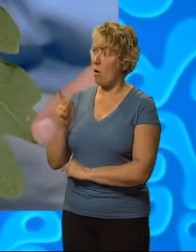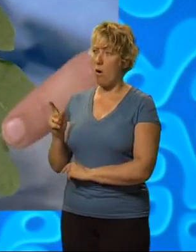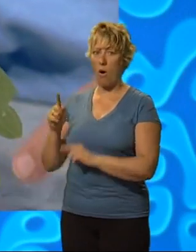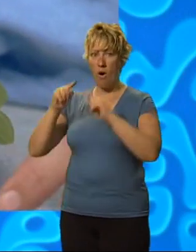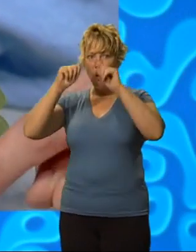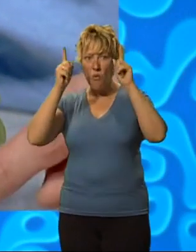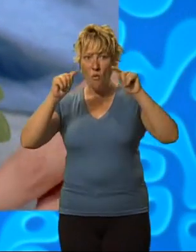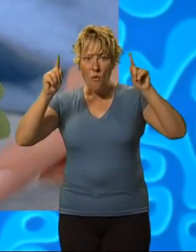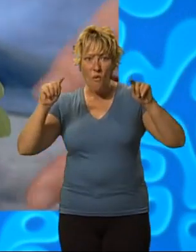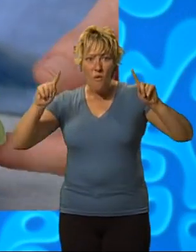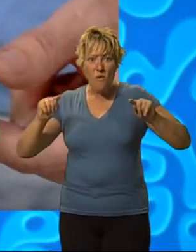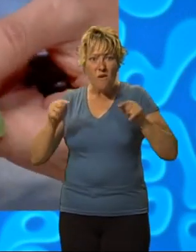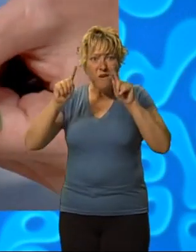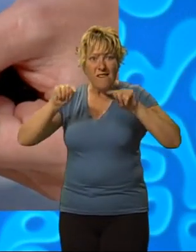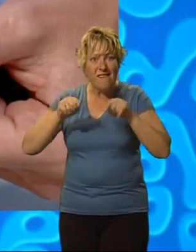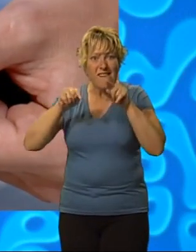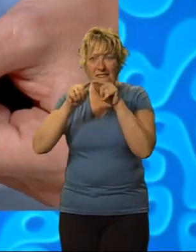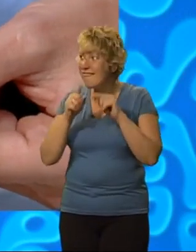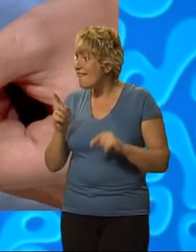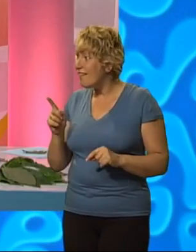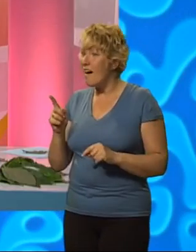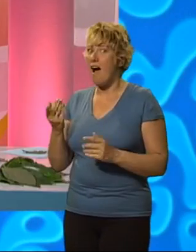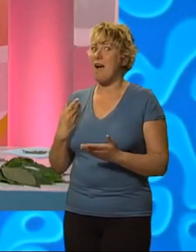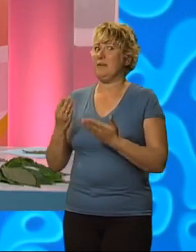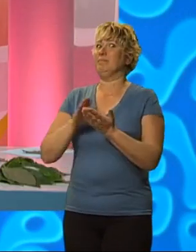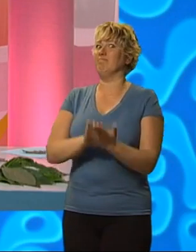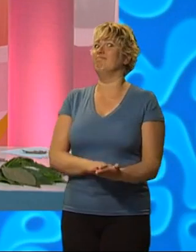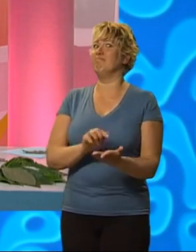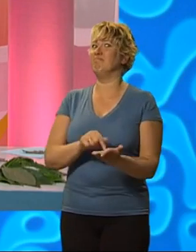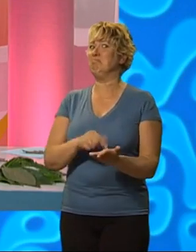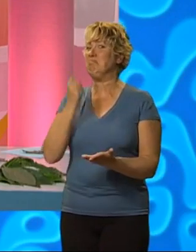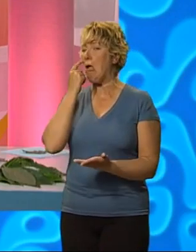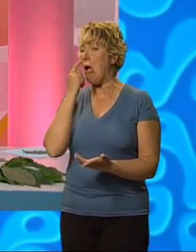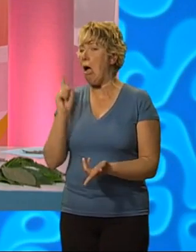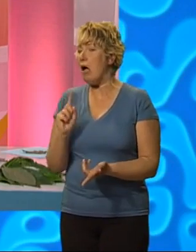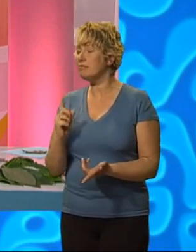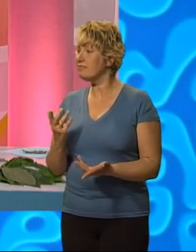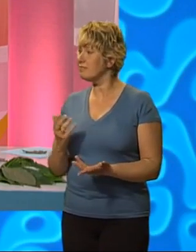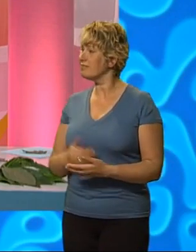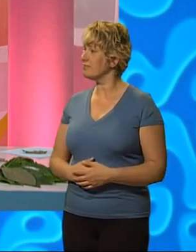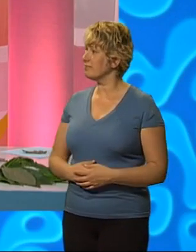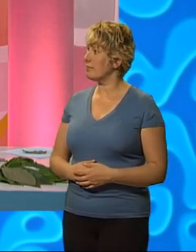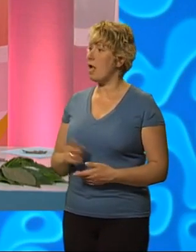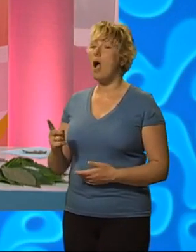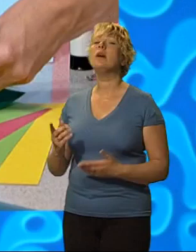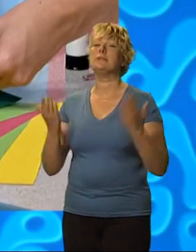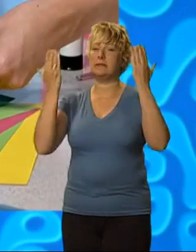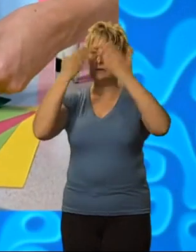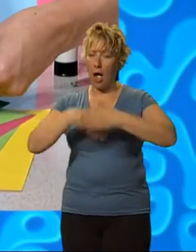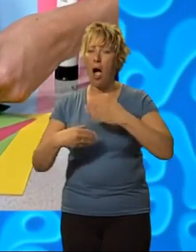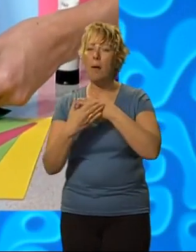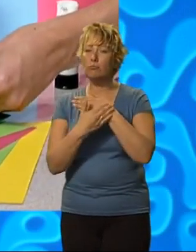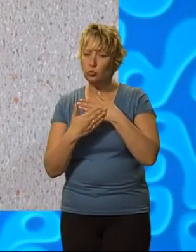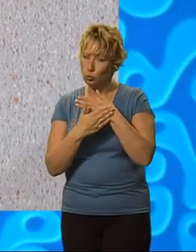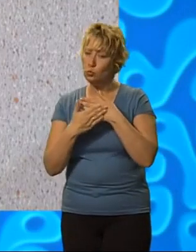wavy edges. I'll see what happens when I make a print of this one, shall I? Put that down. Dark blue paper